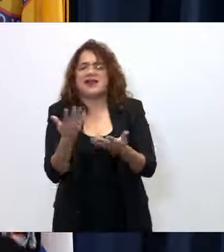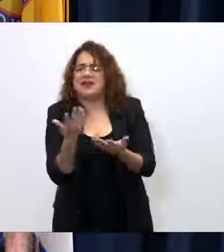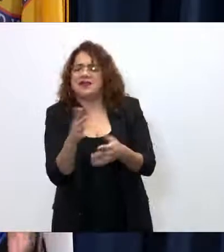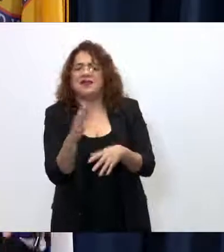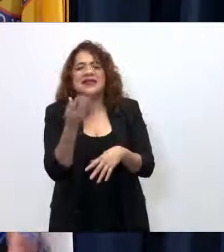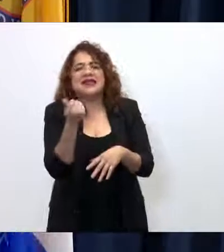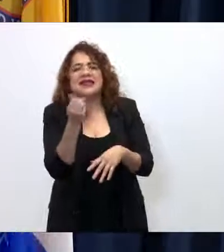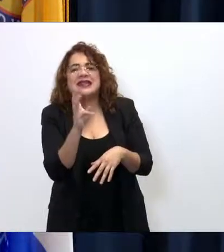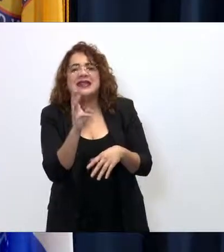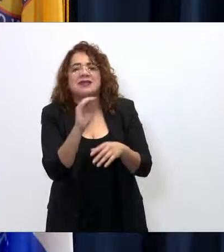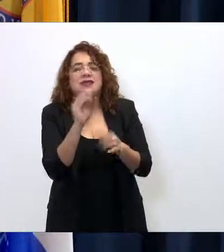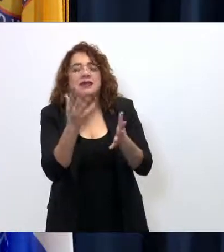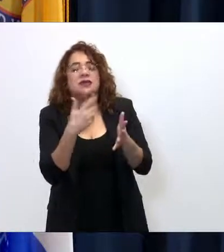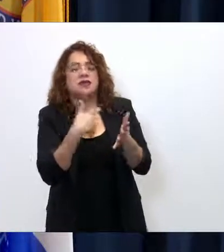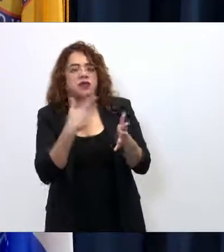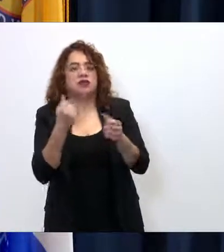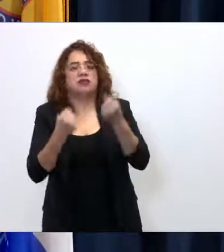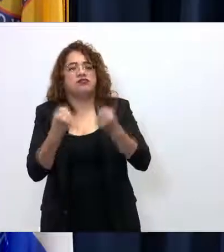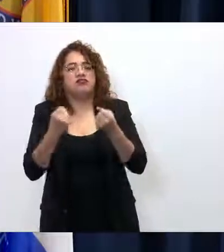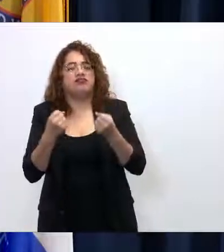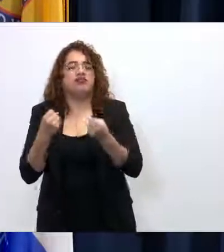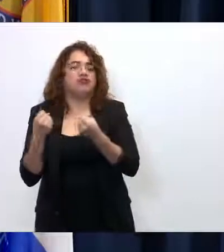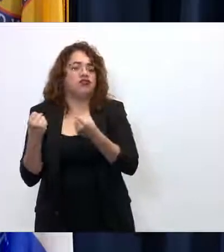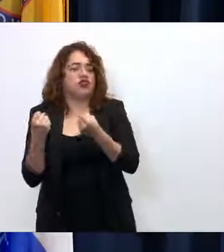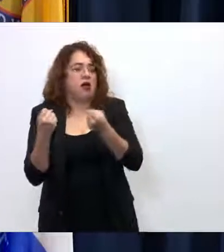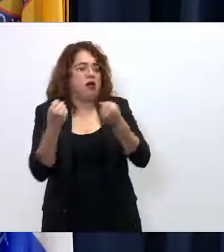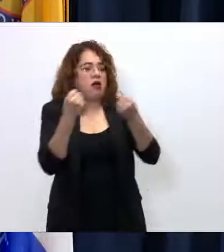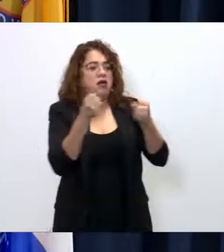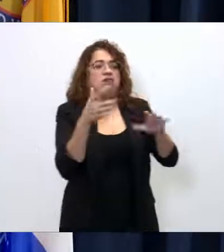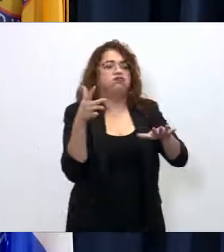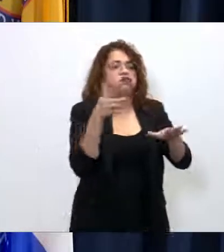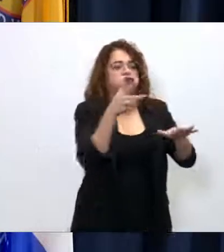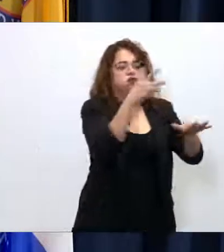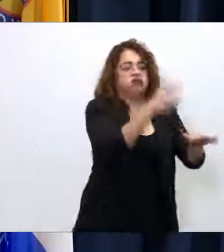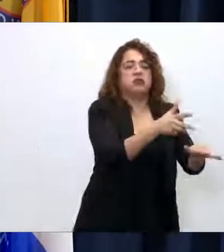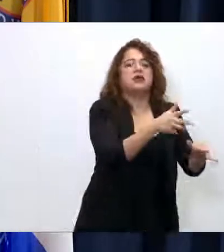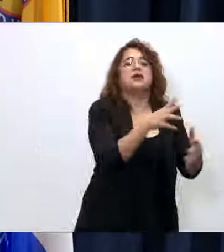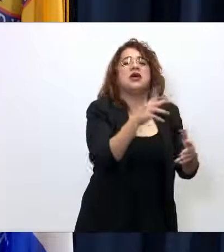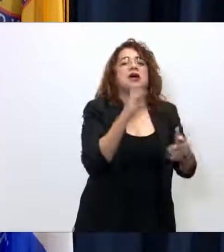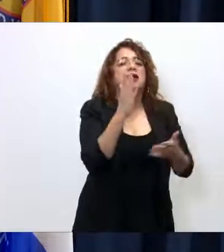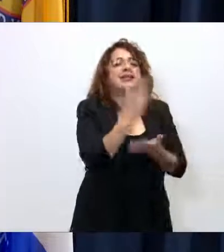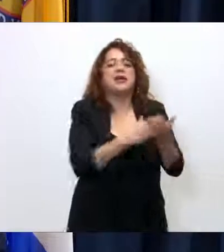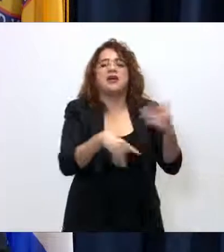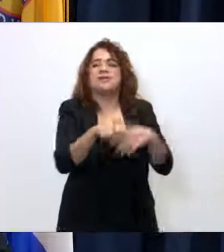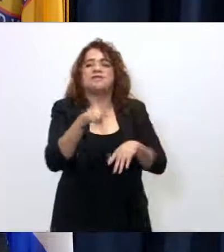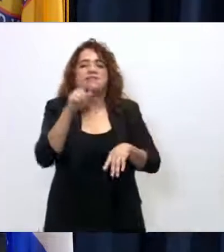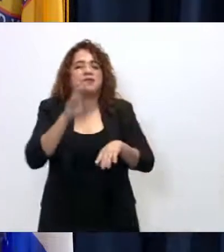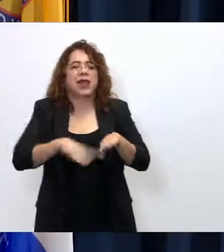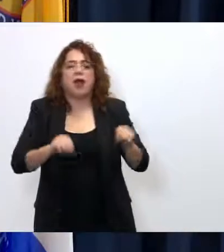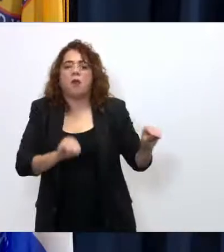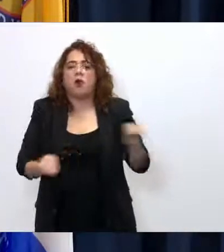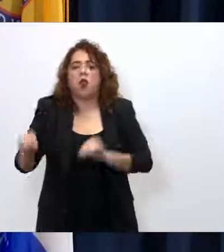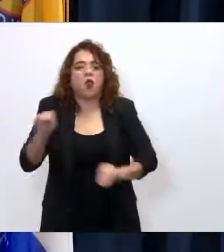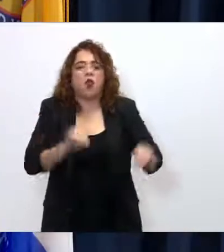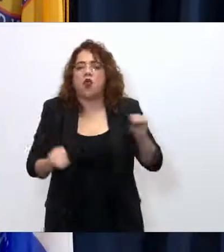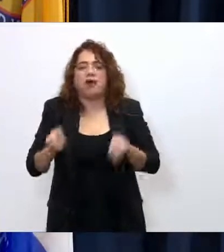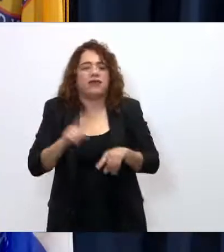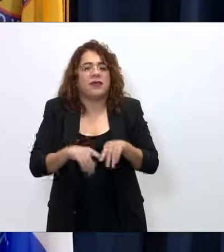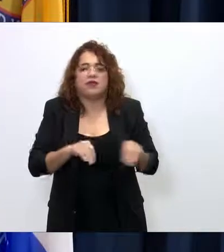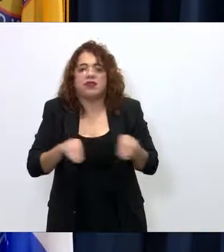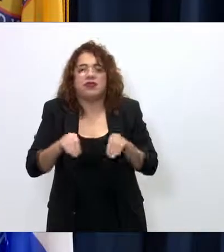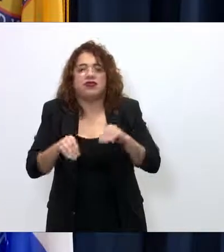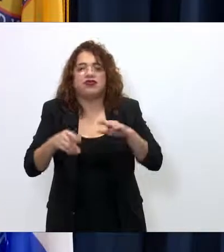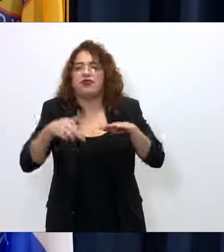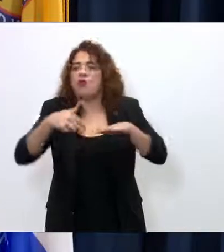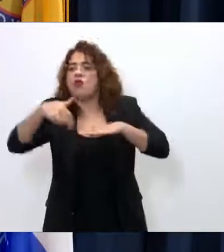we have mobile clinics, literally where we're just going to people's homes that are either immobile or unable to come to a vaccination center and vaccinating people one